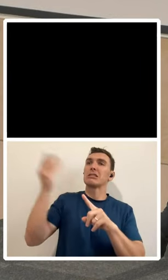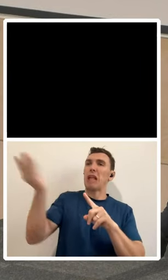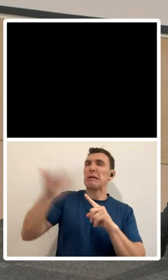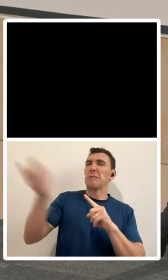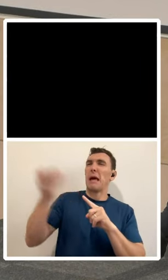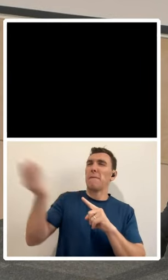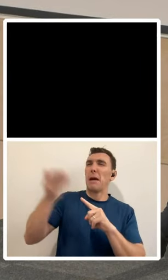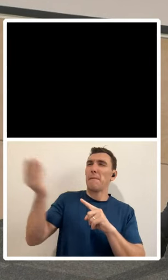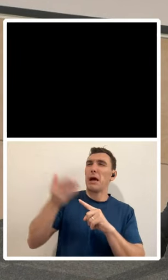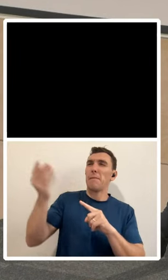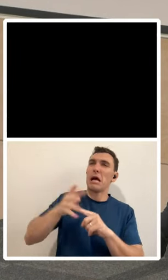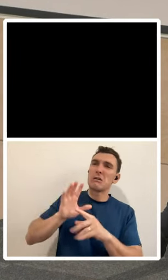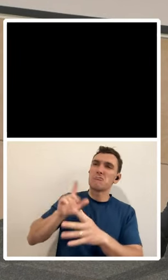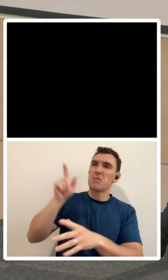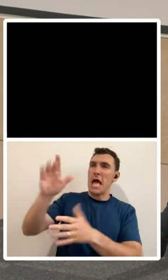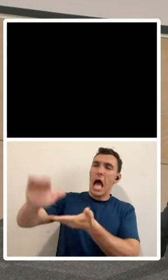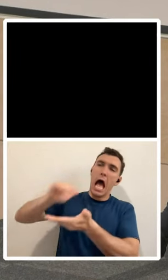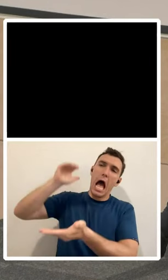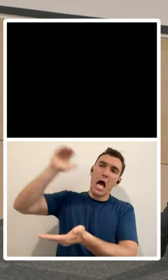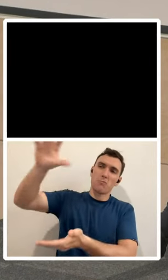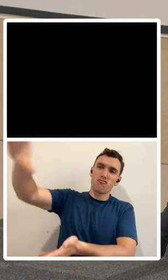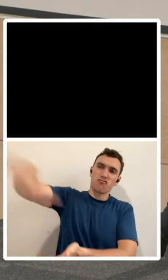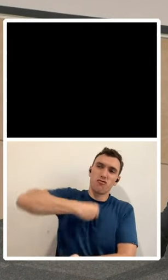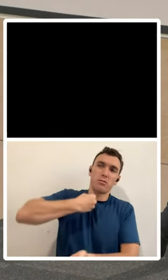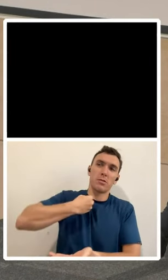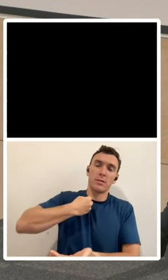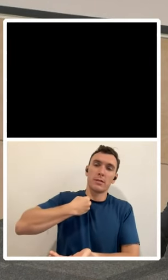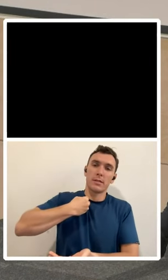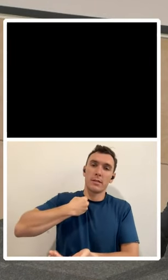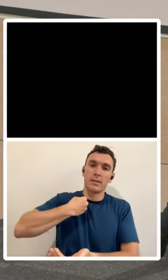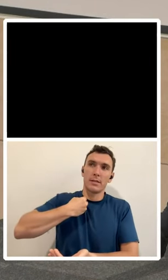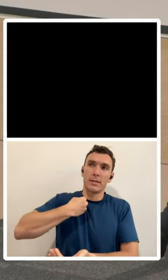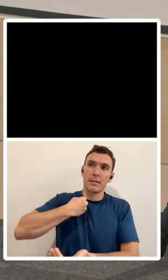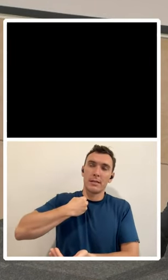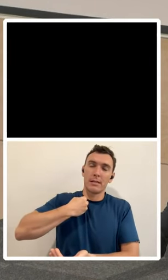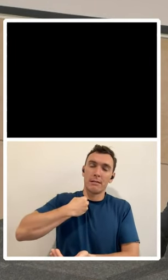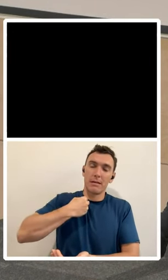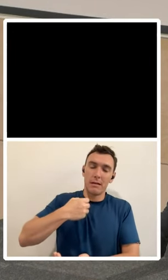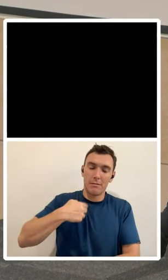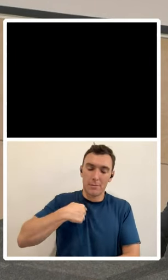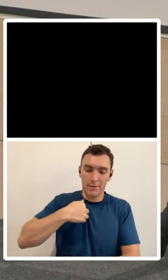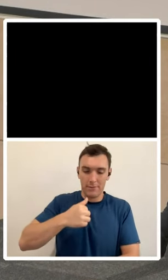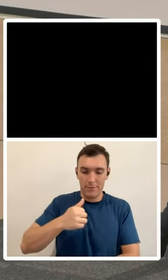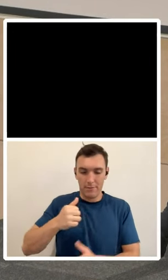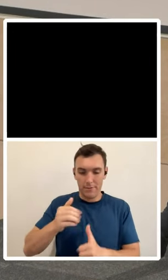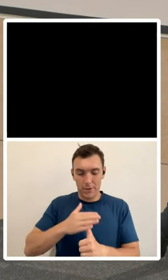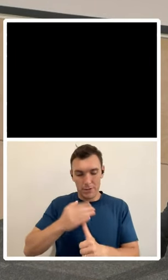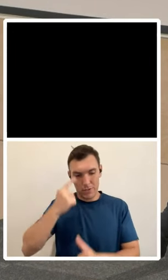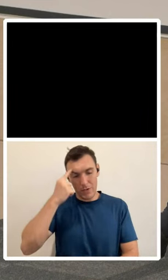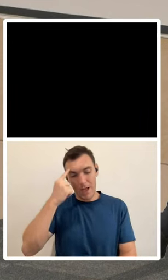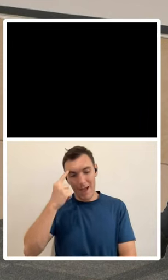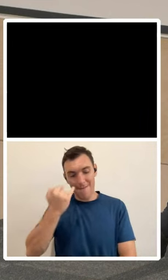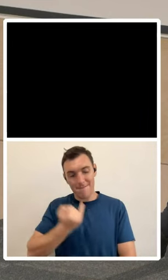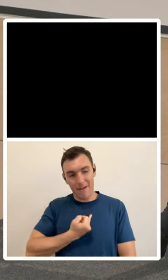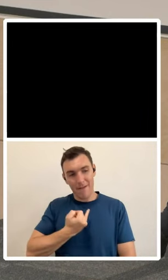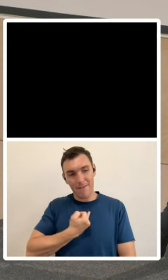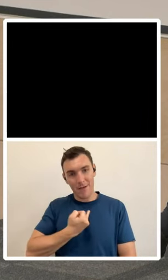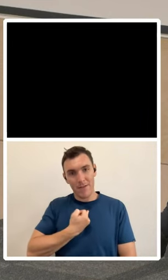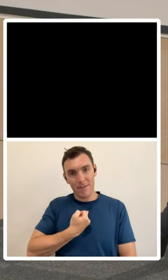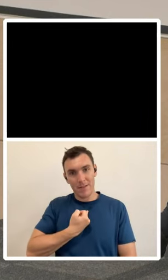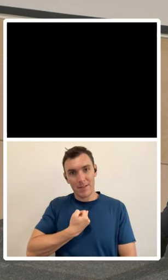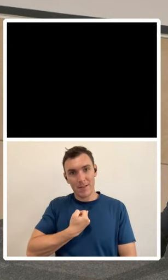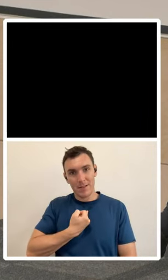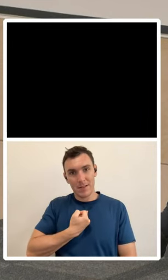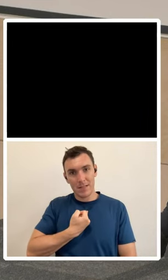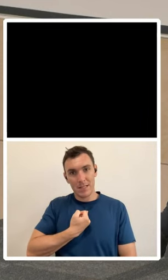And my first thought was, this is my fault. Because if I'd done my job well enough, the Conservative Party would know they couldn't get away with this.